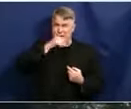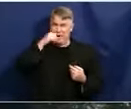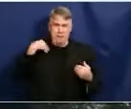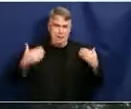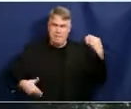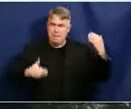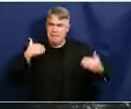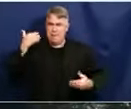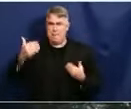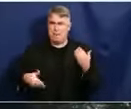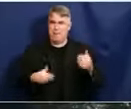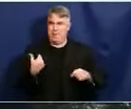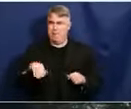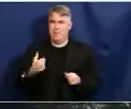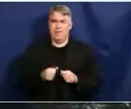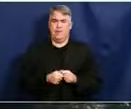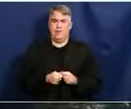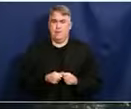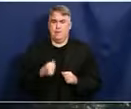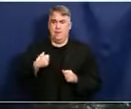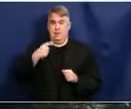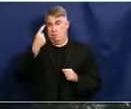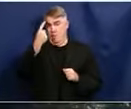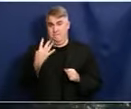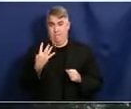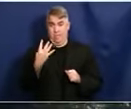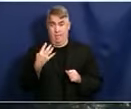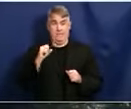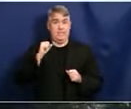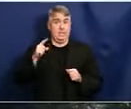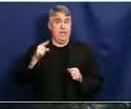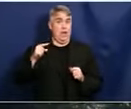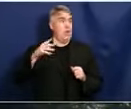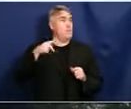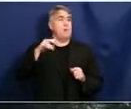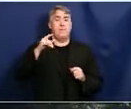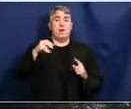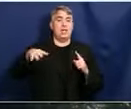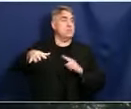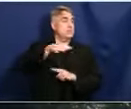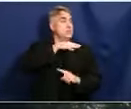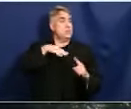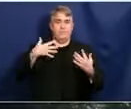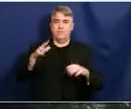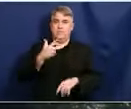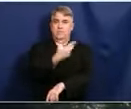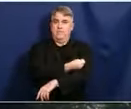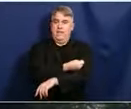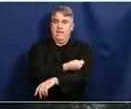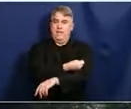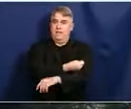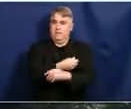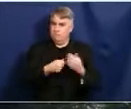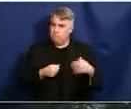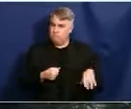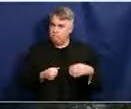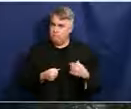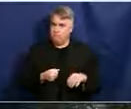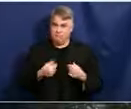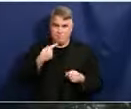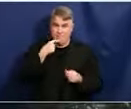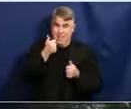Paul Gothold, who said the first dose has been offered to every single school and school personnel in San Diego